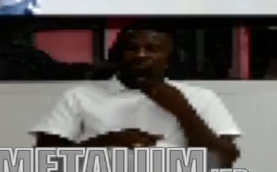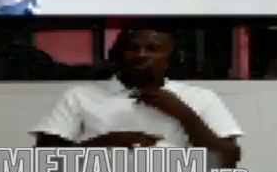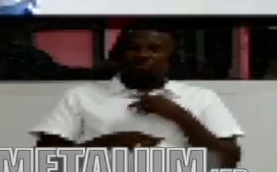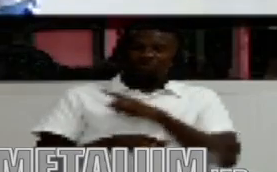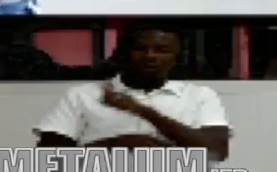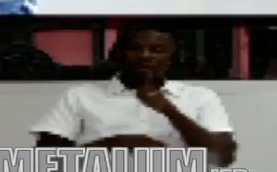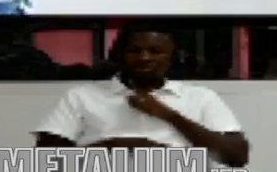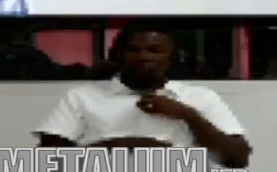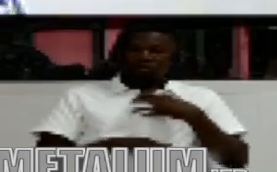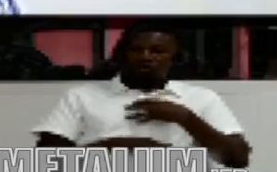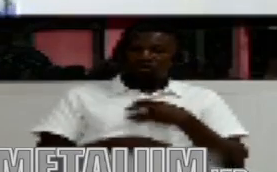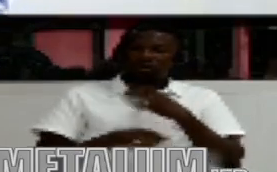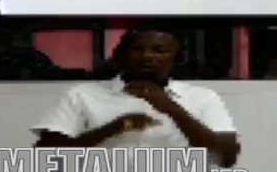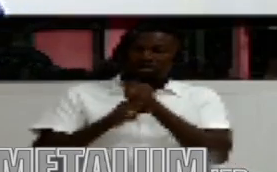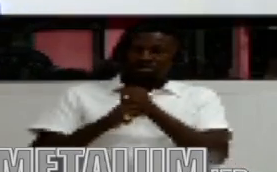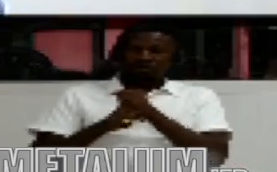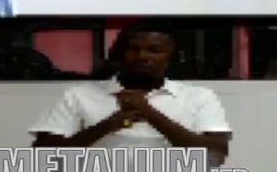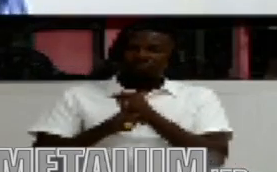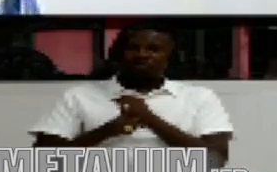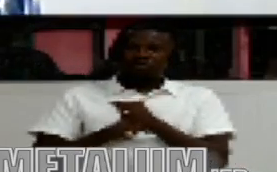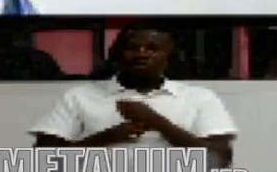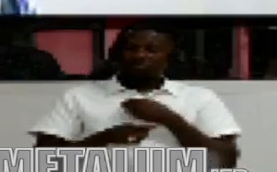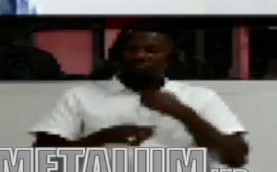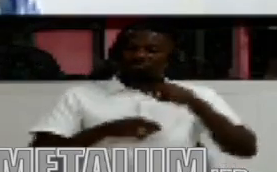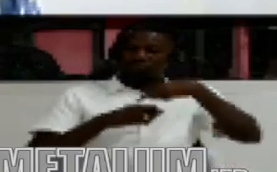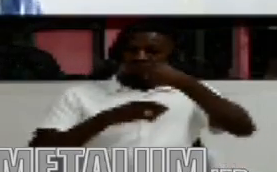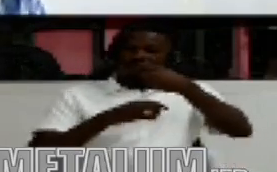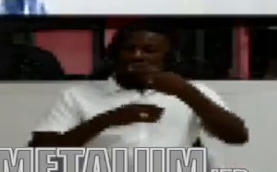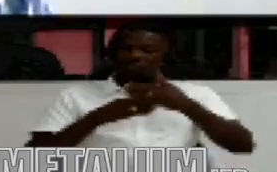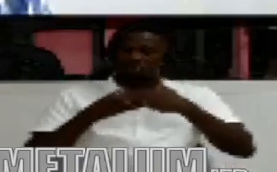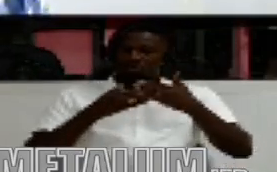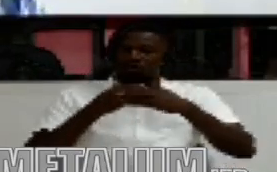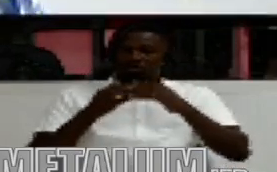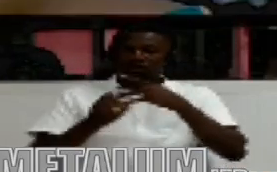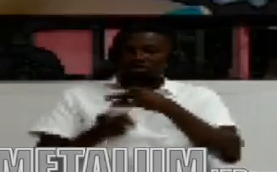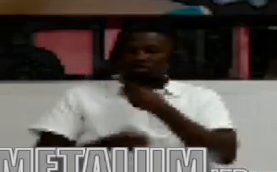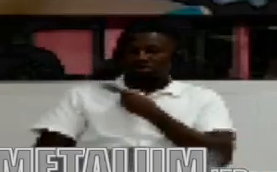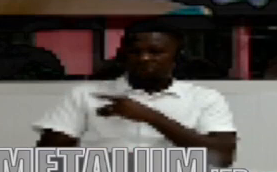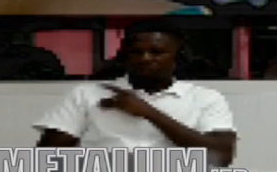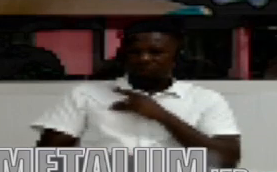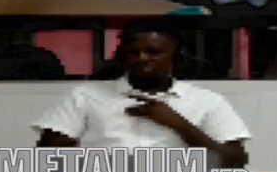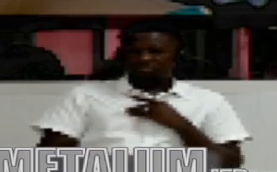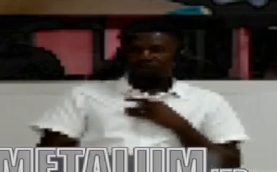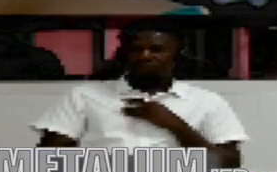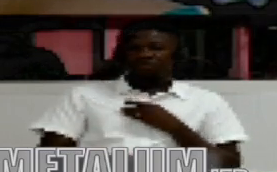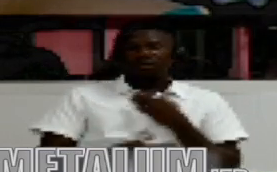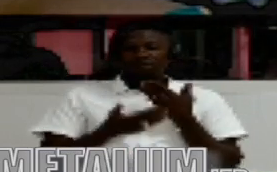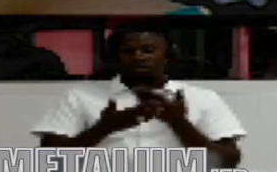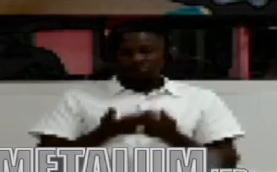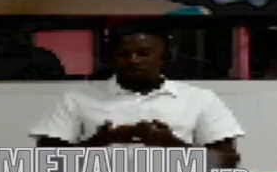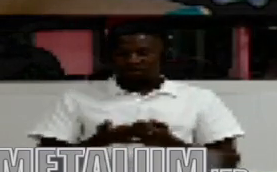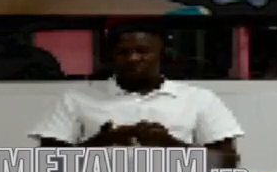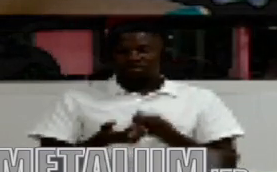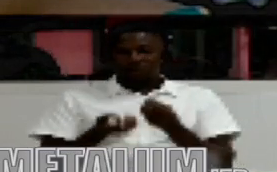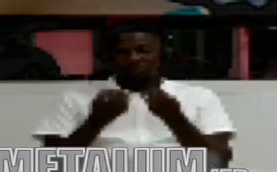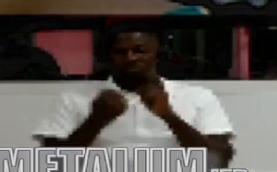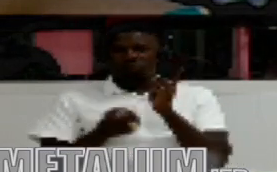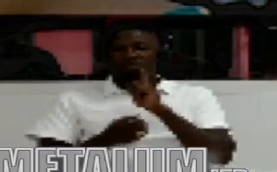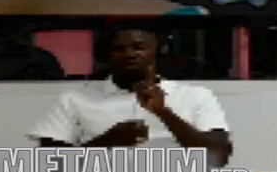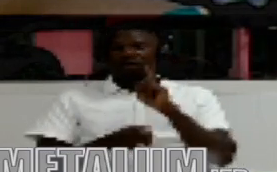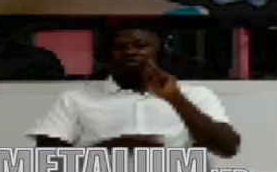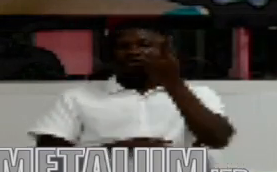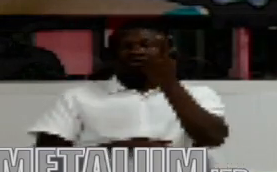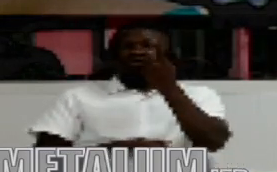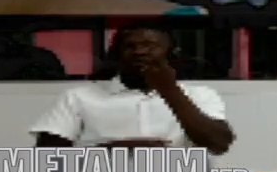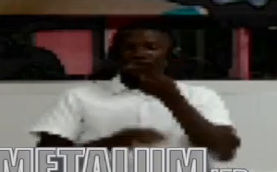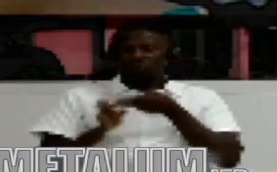When they wanted to help us get for the treatment. Yeah. Kindly tell us what the first report you have is in